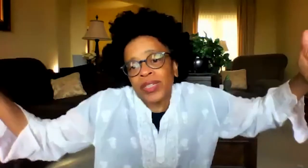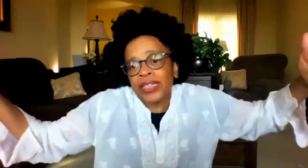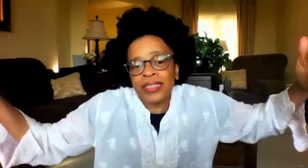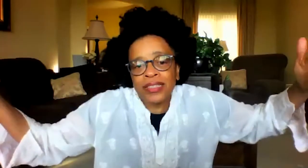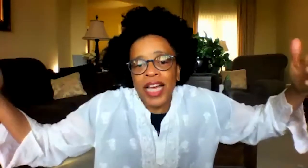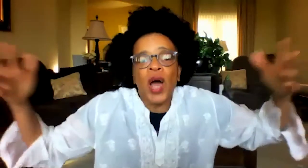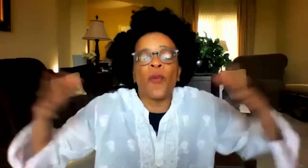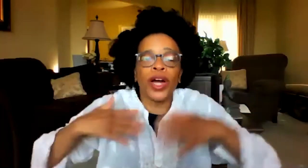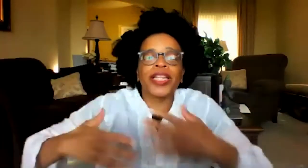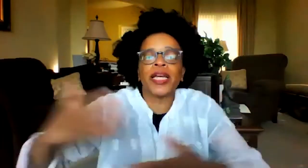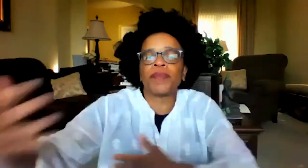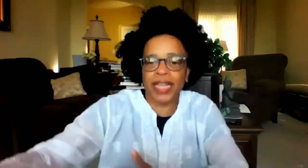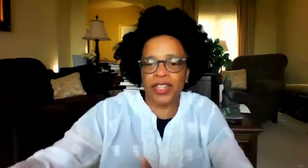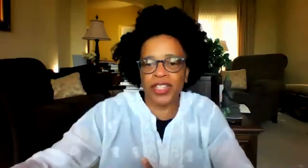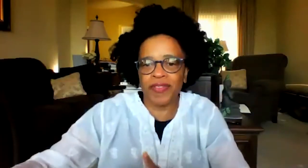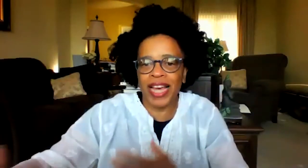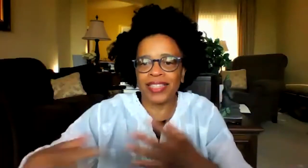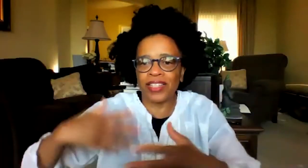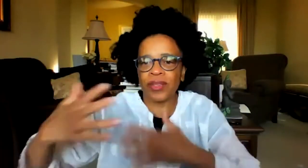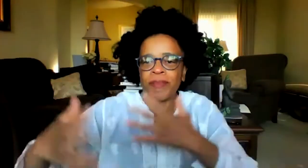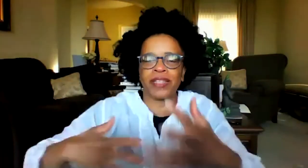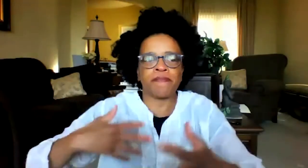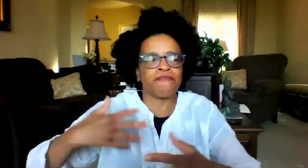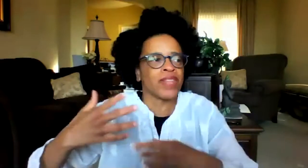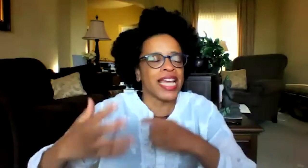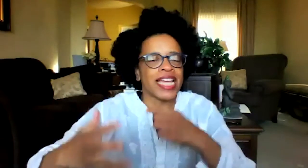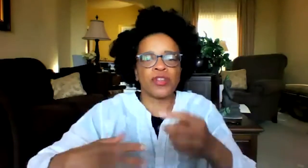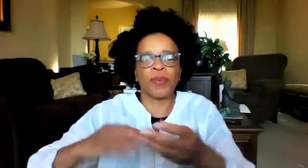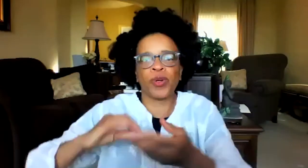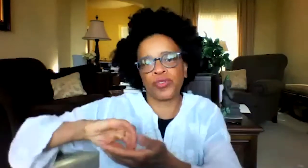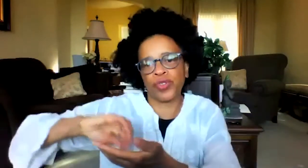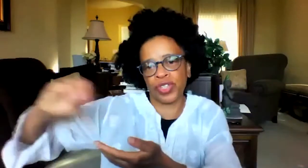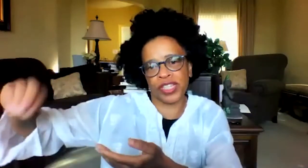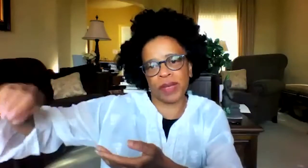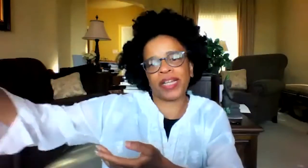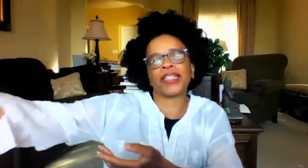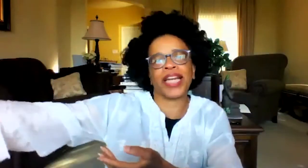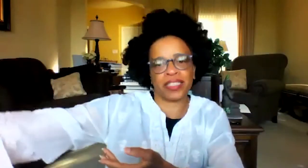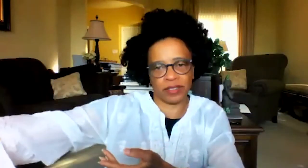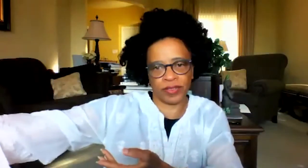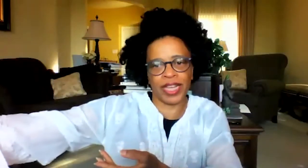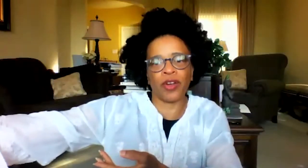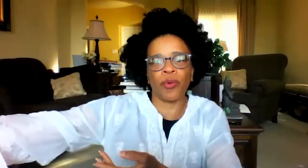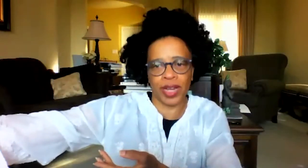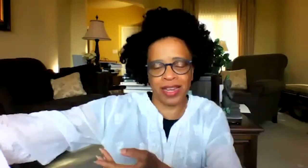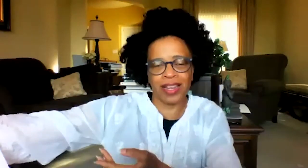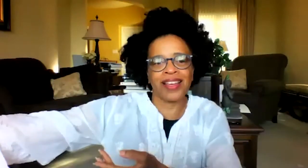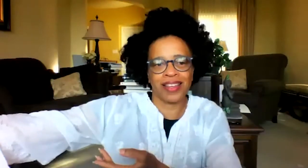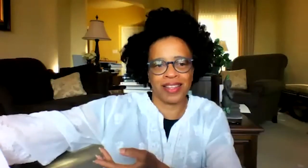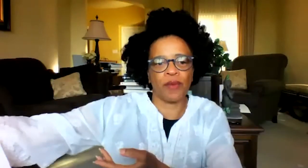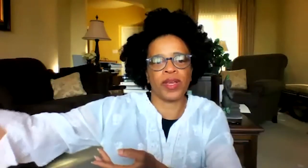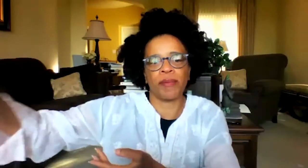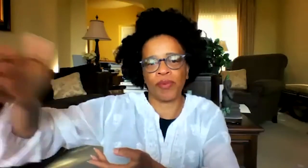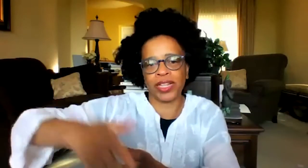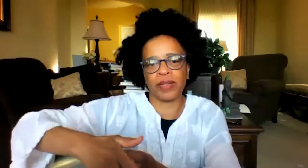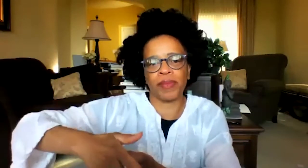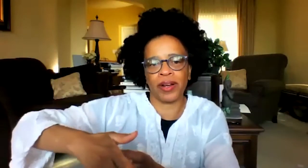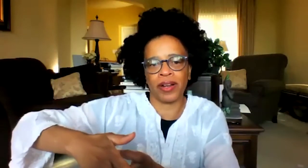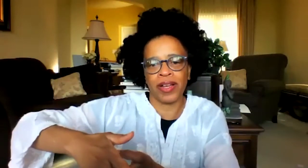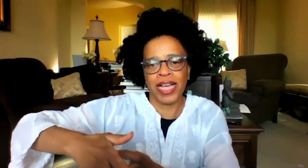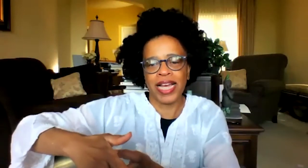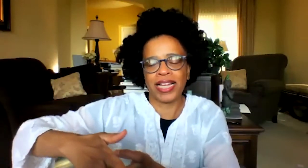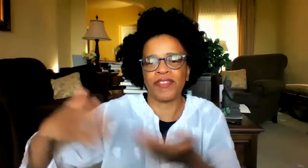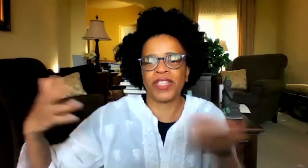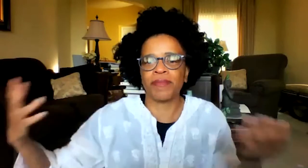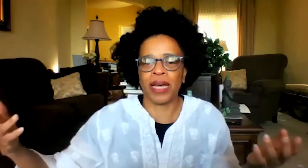It is what it is. What are the implications of that? That's some of the interpersonal to systemic collective inquiry that we can bring to